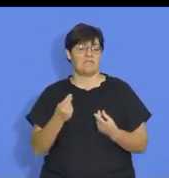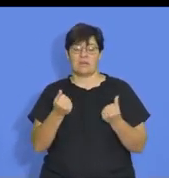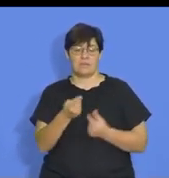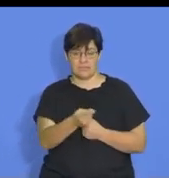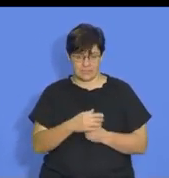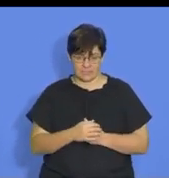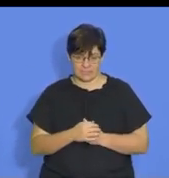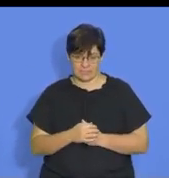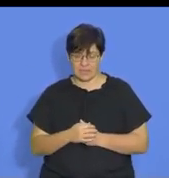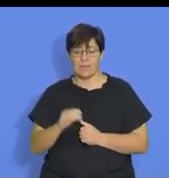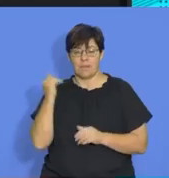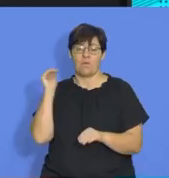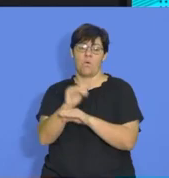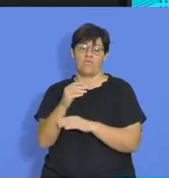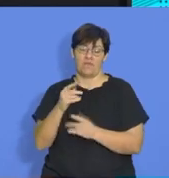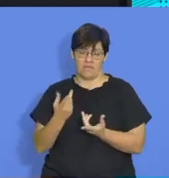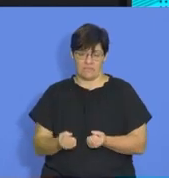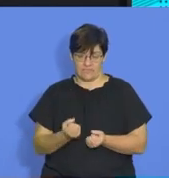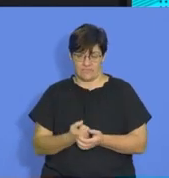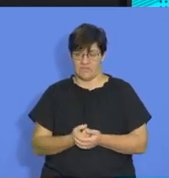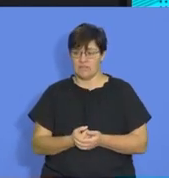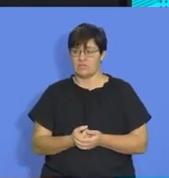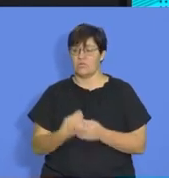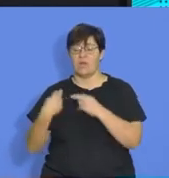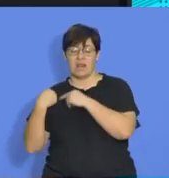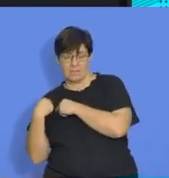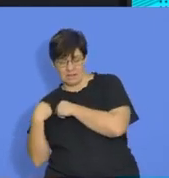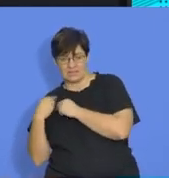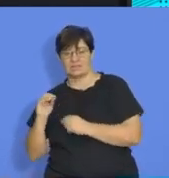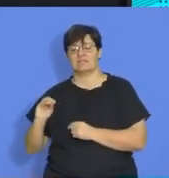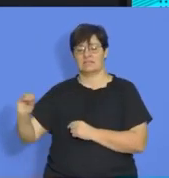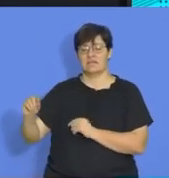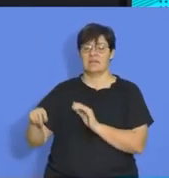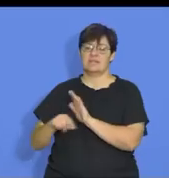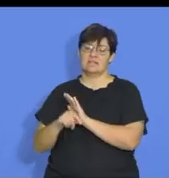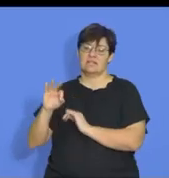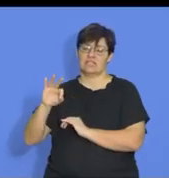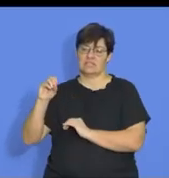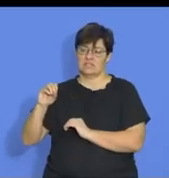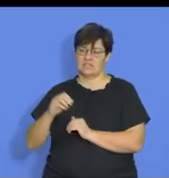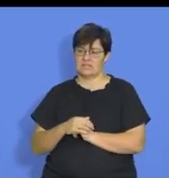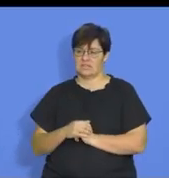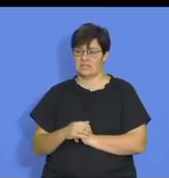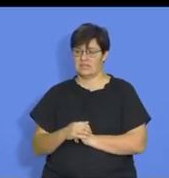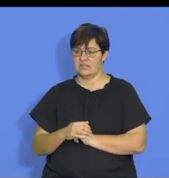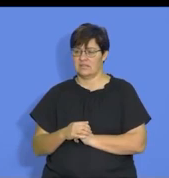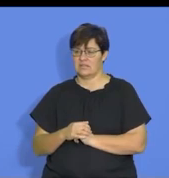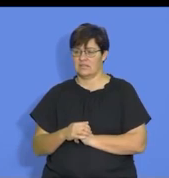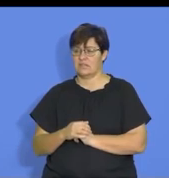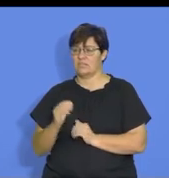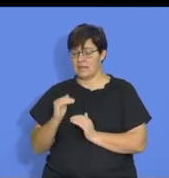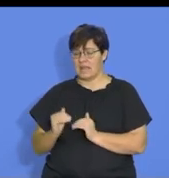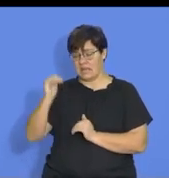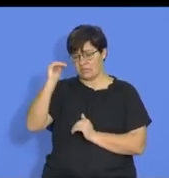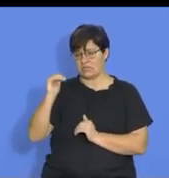withdrawn from the bank account. We don't have that money, right? Bank is in overdraft. So our liabilities will then get